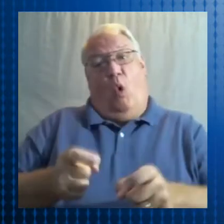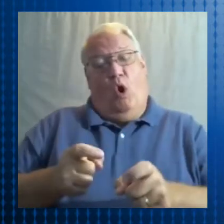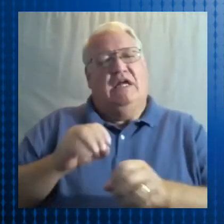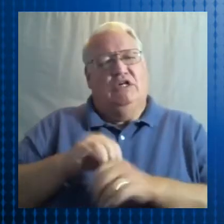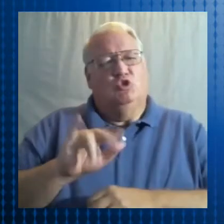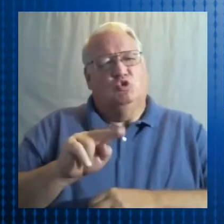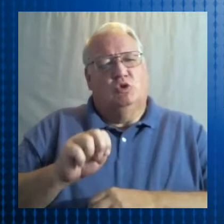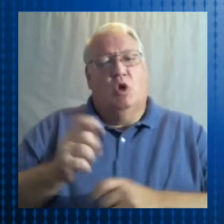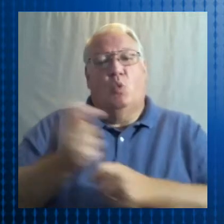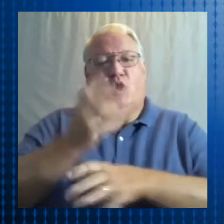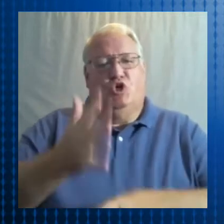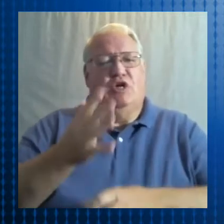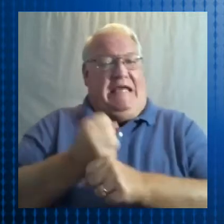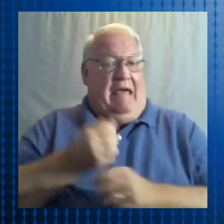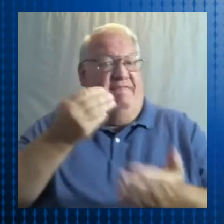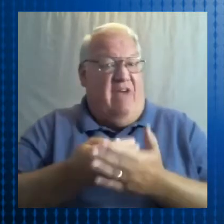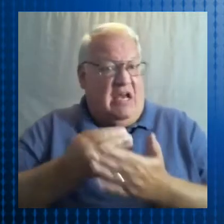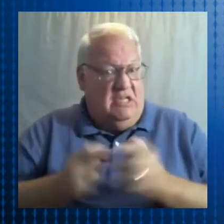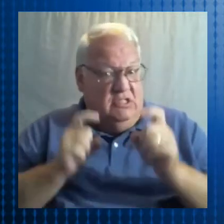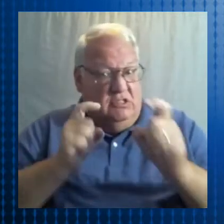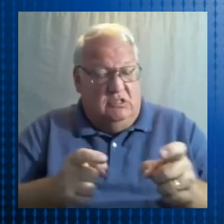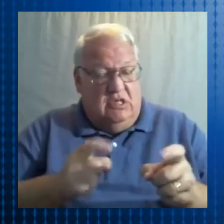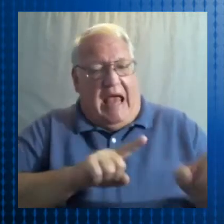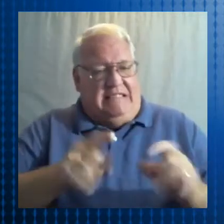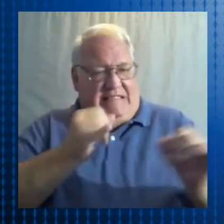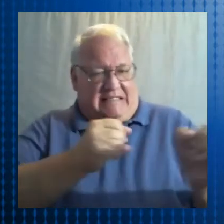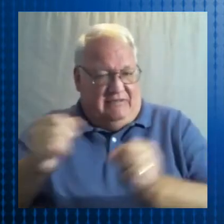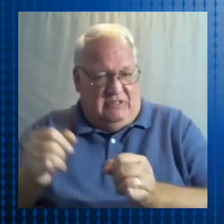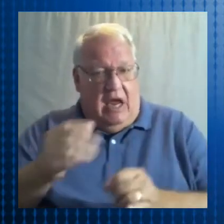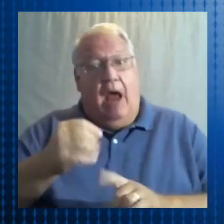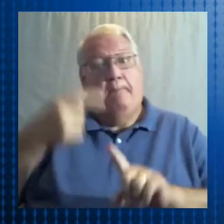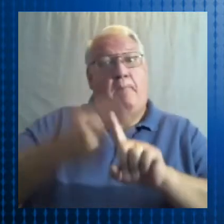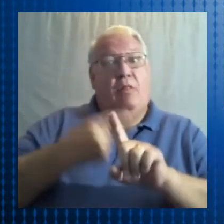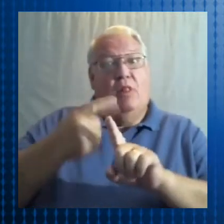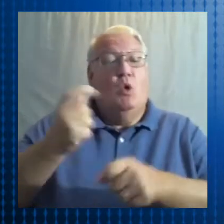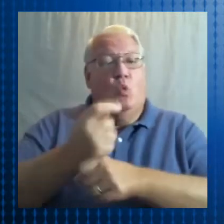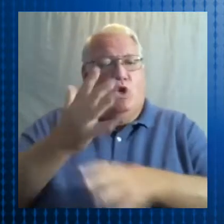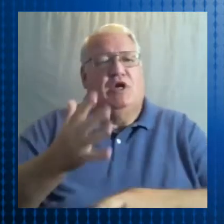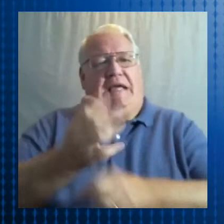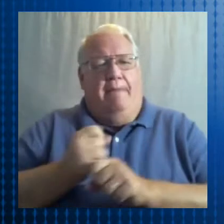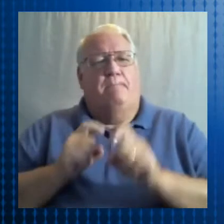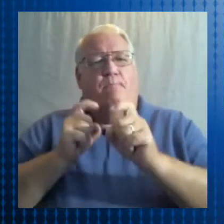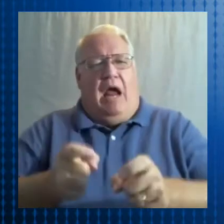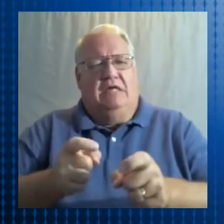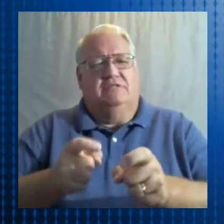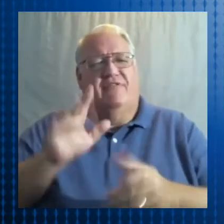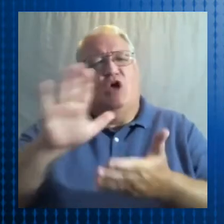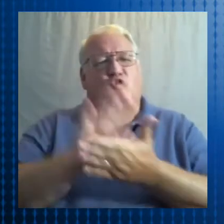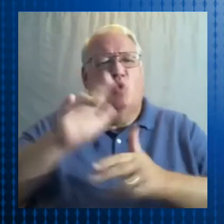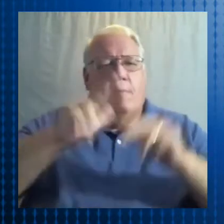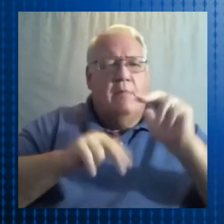Winners receive financial prizes and other gifts as individuals, and monthly winners also receive prizes for their school building or